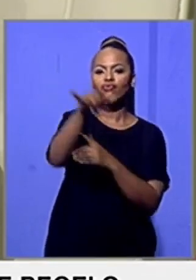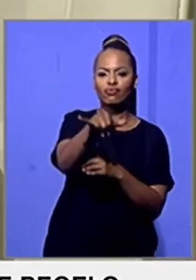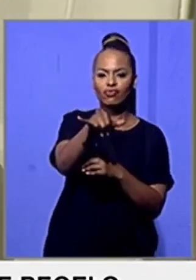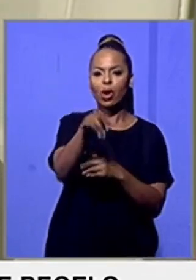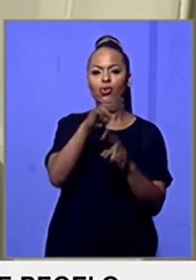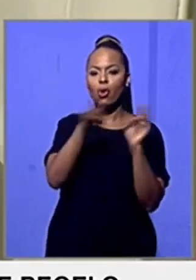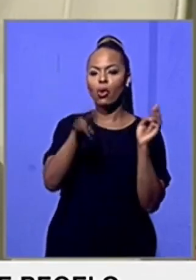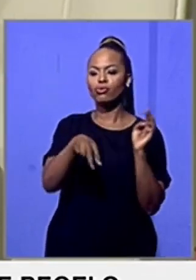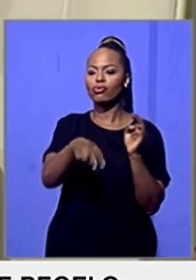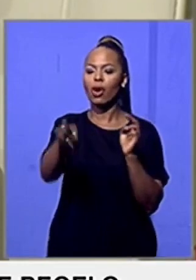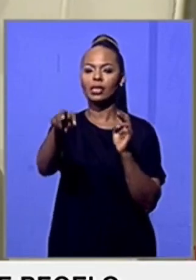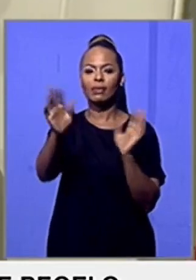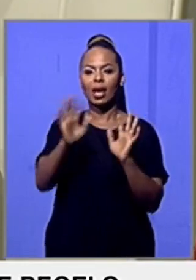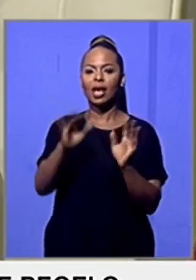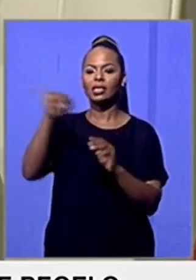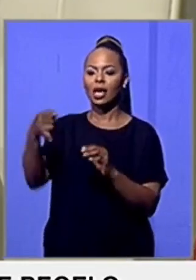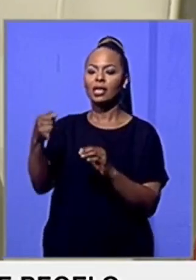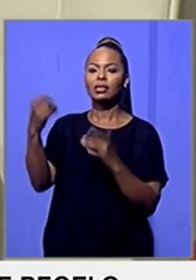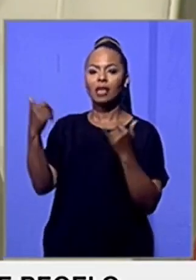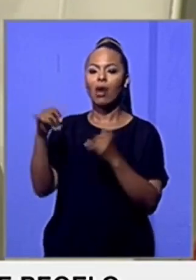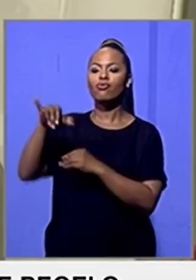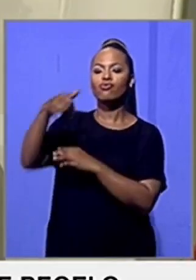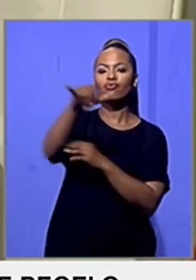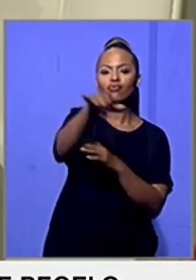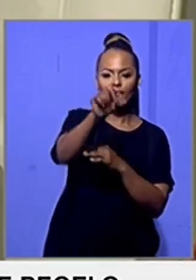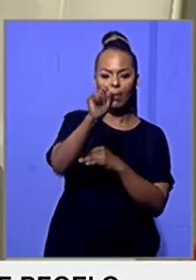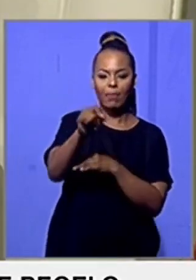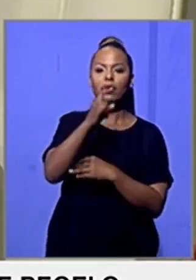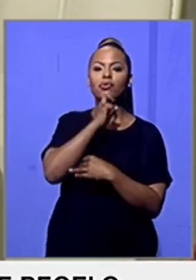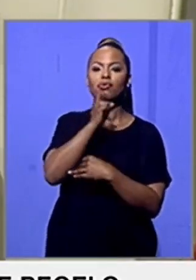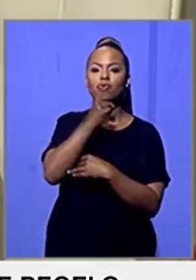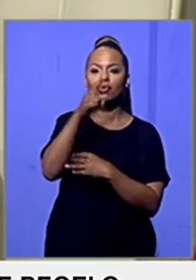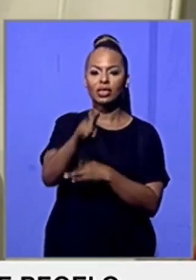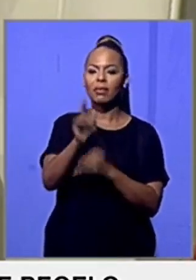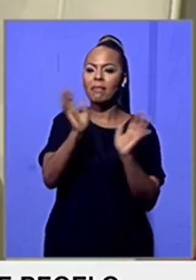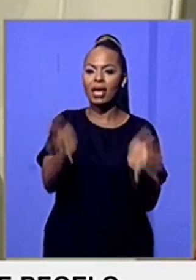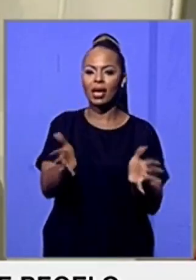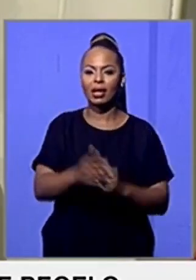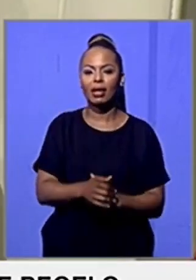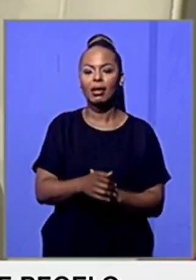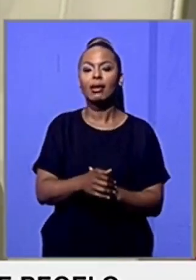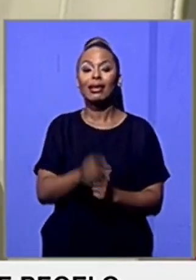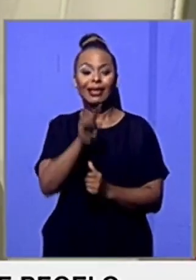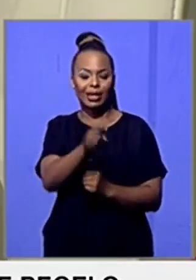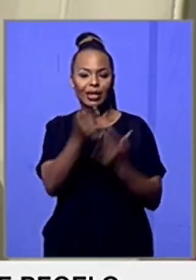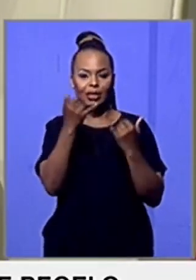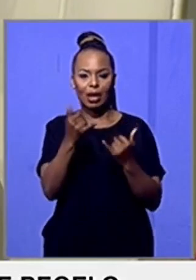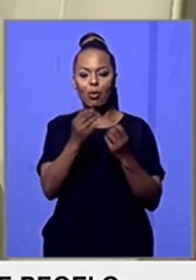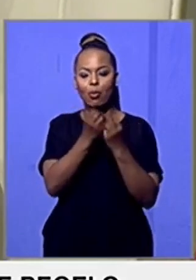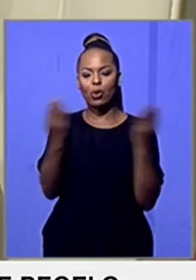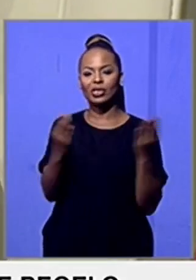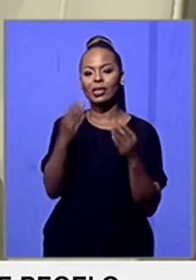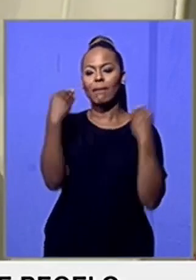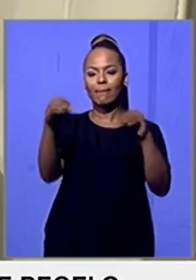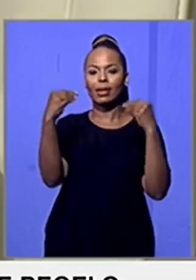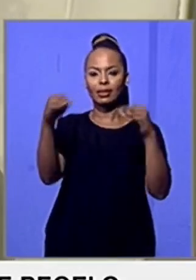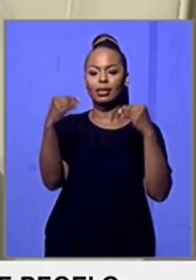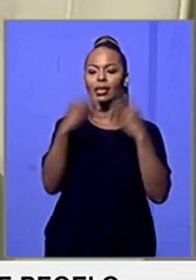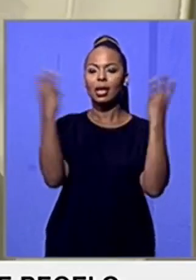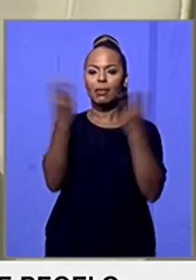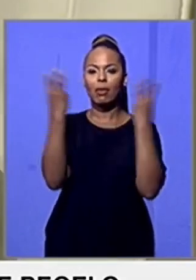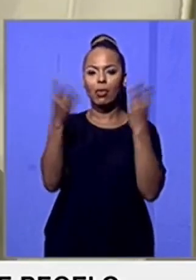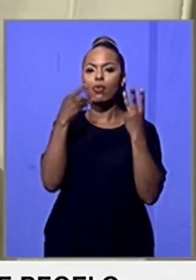that negatively impacts the tourism, it affects cargo, it affects particularly the business people